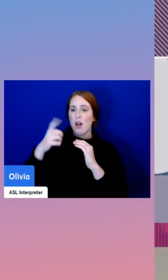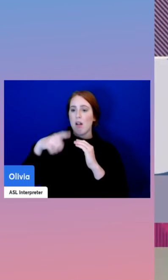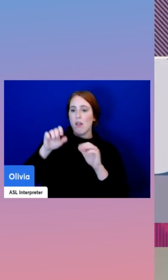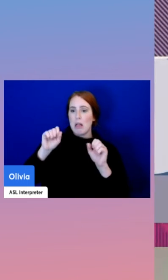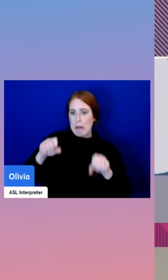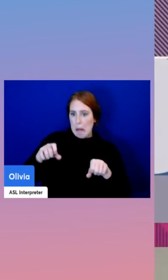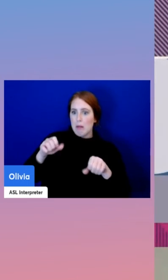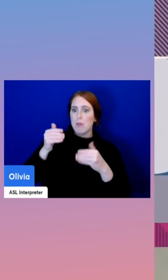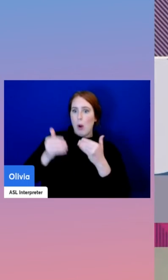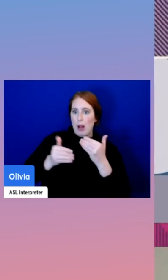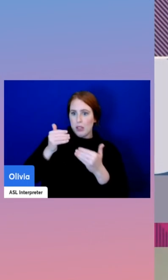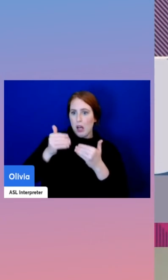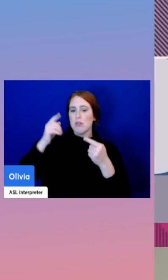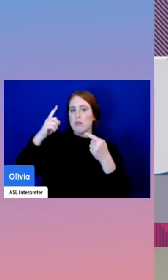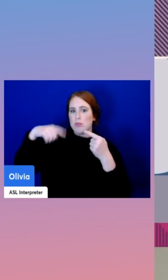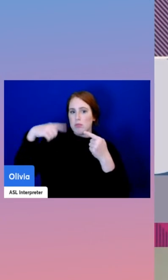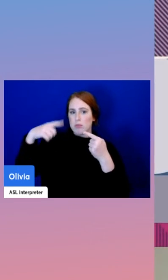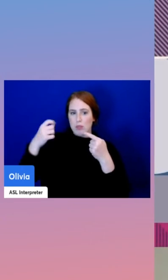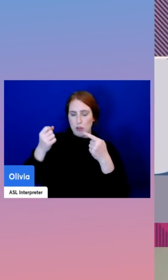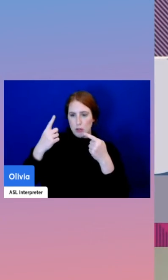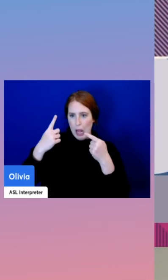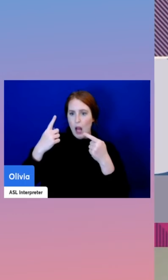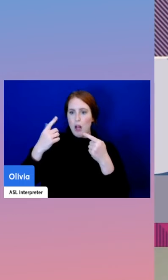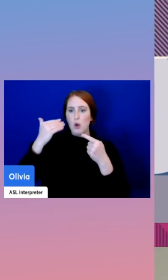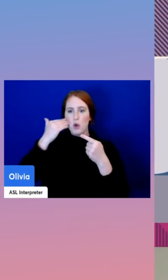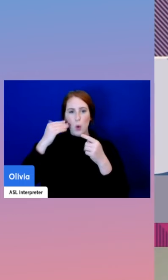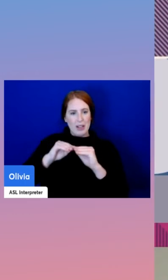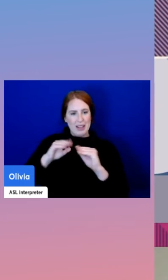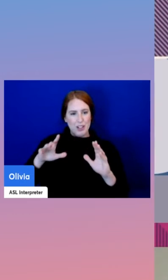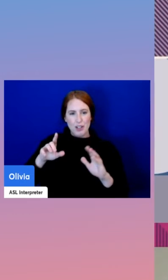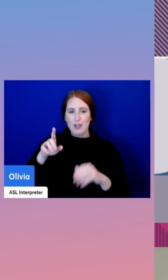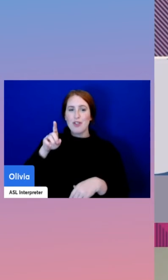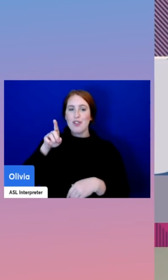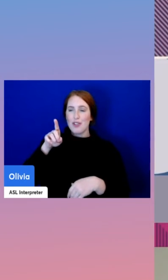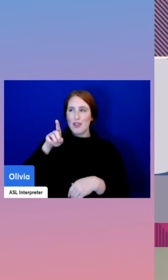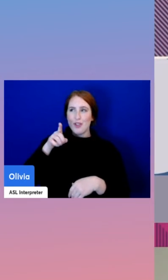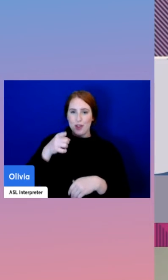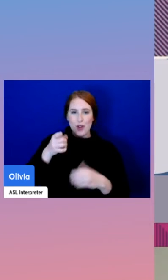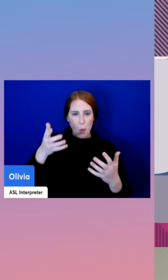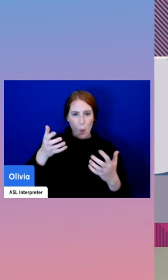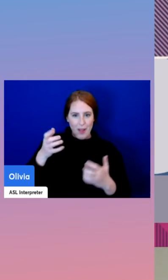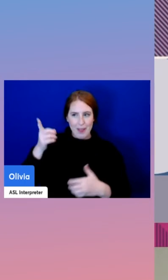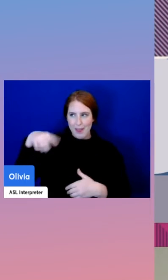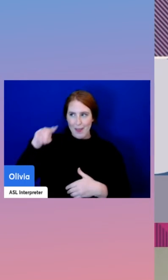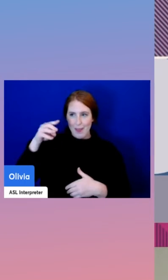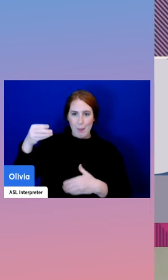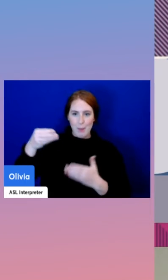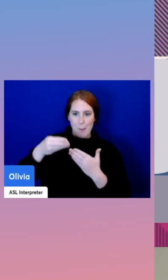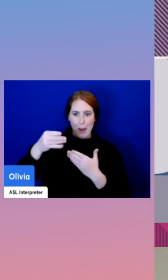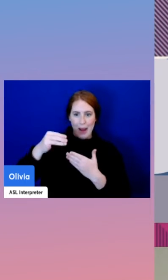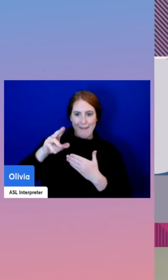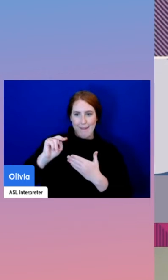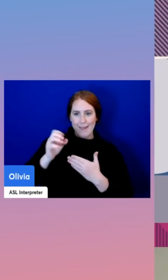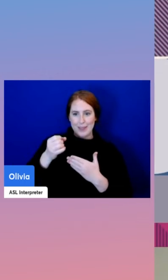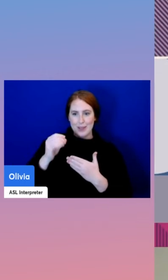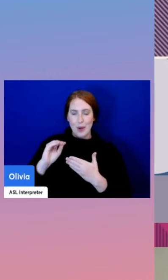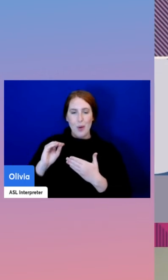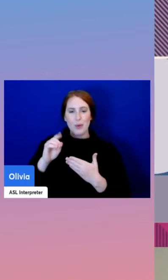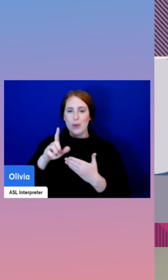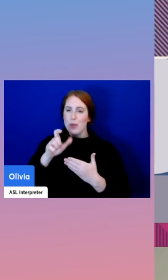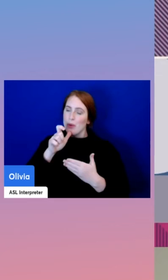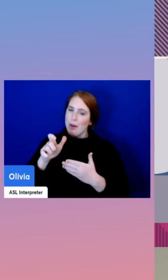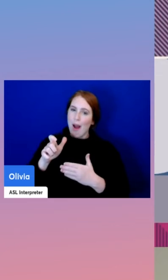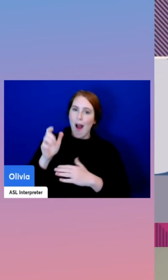understand and be able to communicate clearly, because you need to buy in. You're not pitching to other engineers, for example, in that case. You'll be pitching to